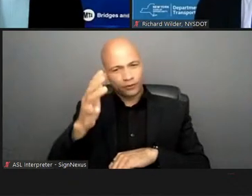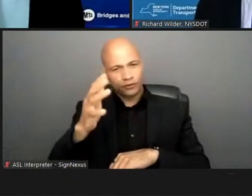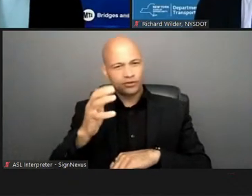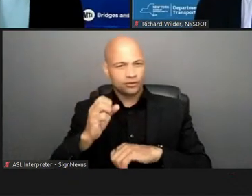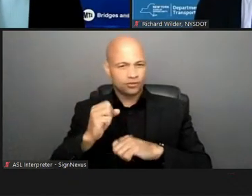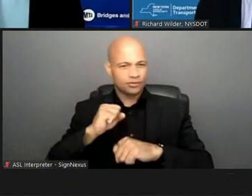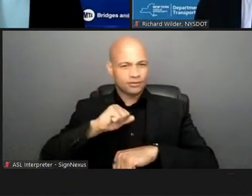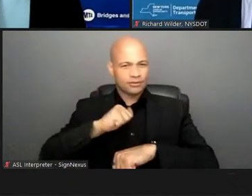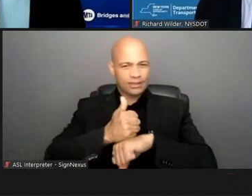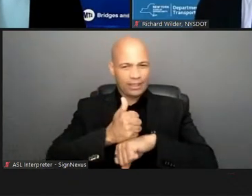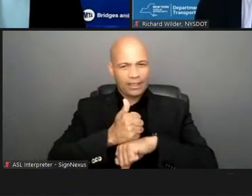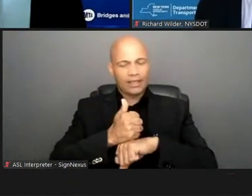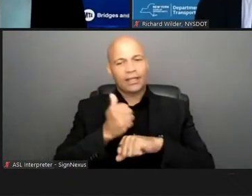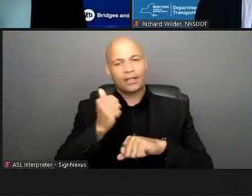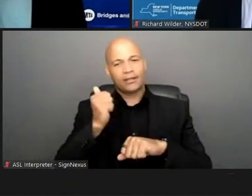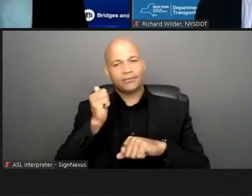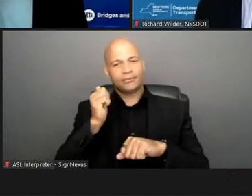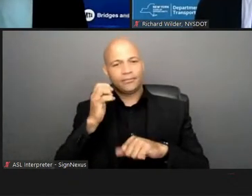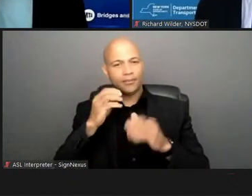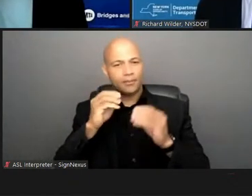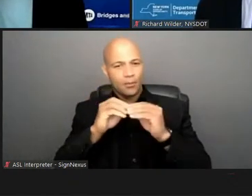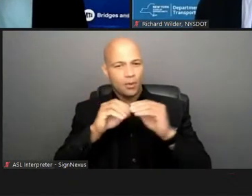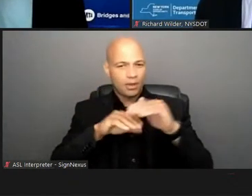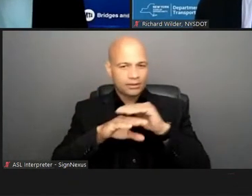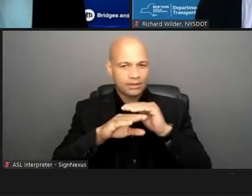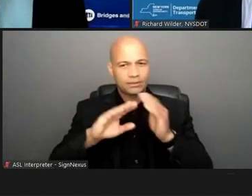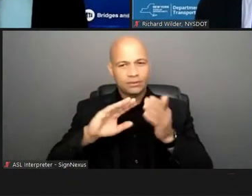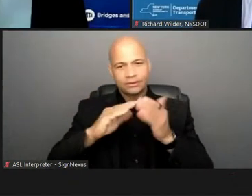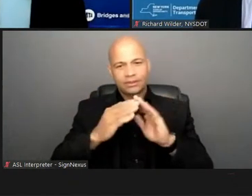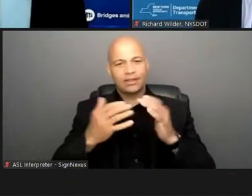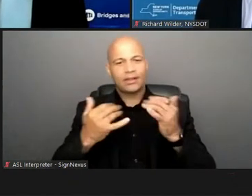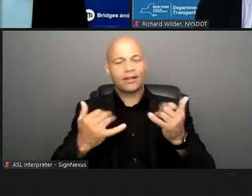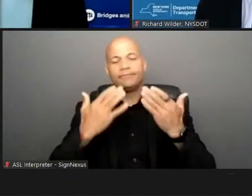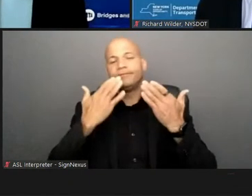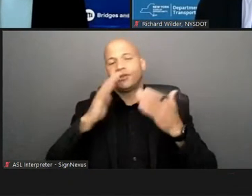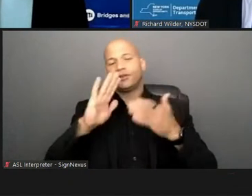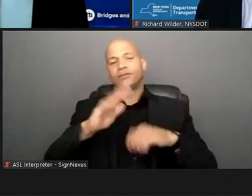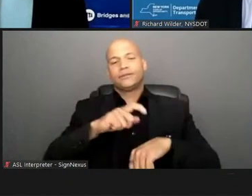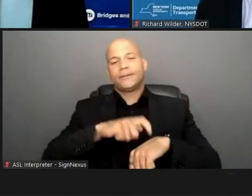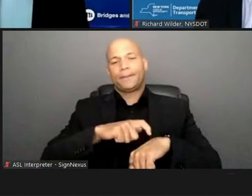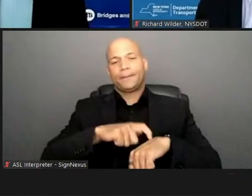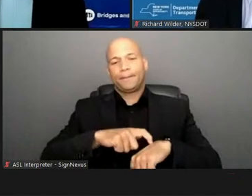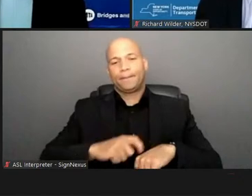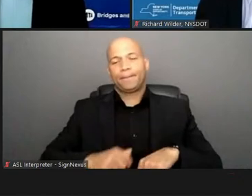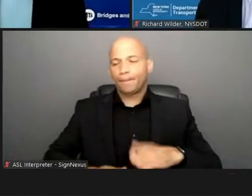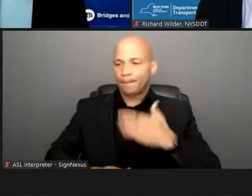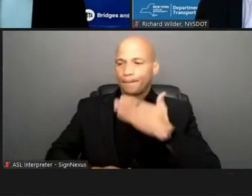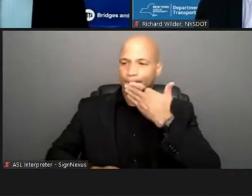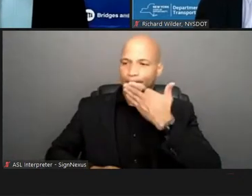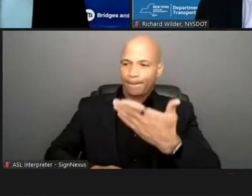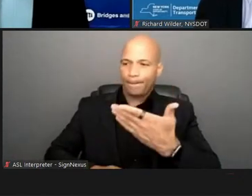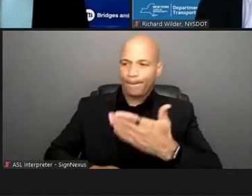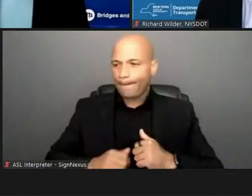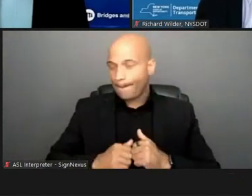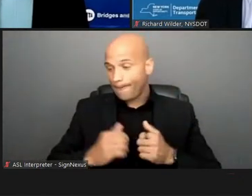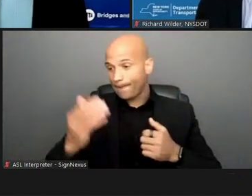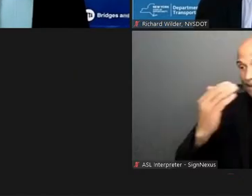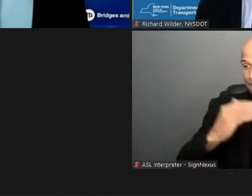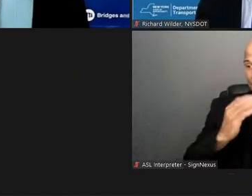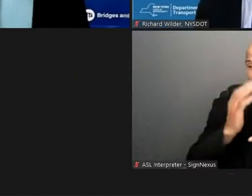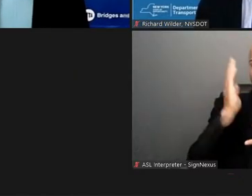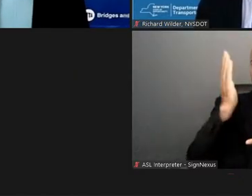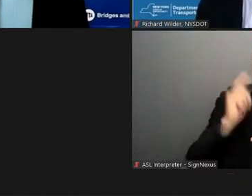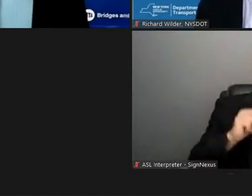livable safer and more accessible City now thank you for your time you our next speaker